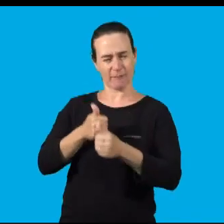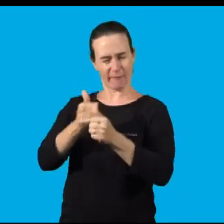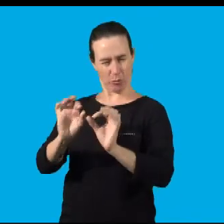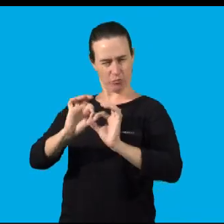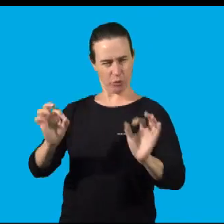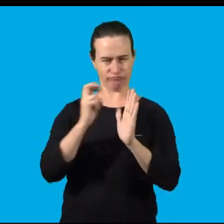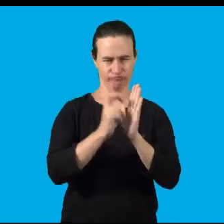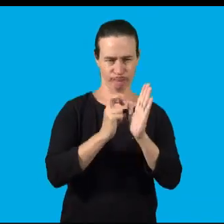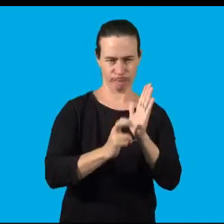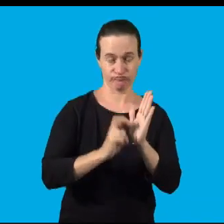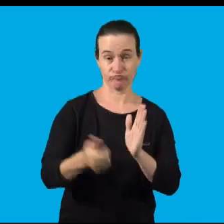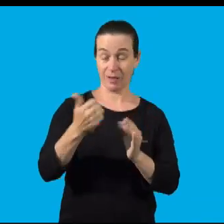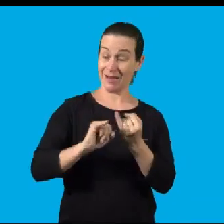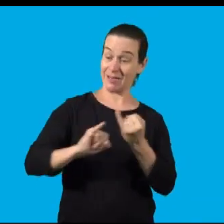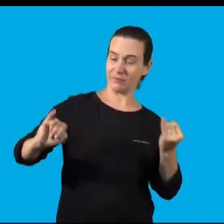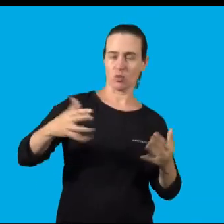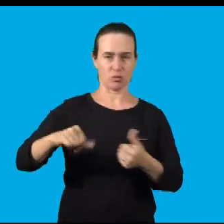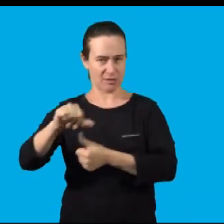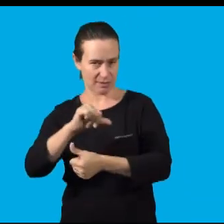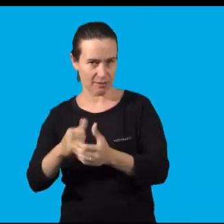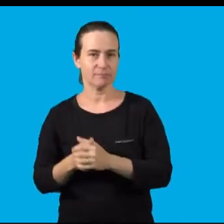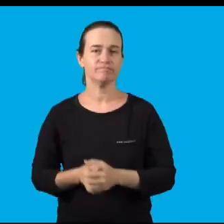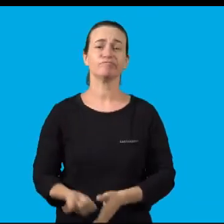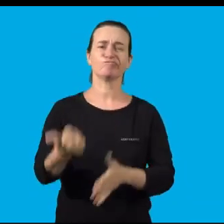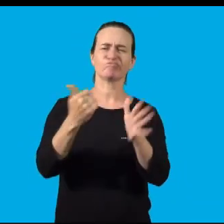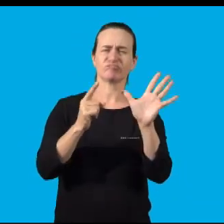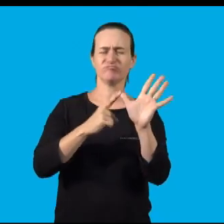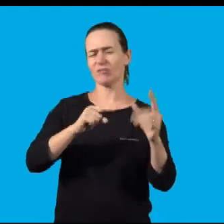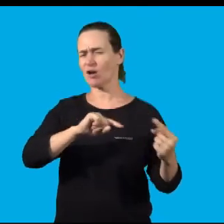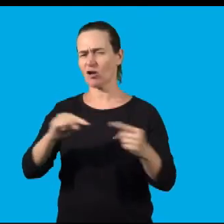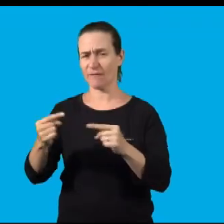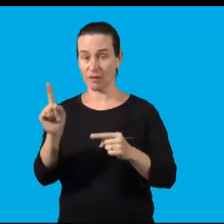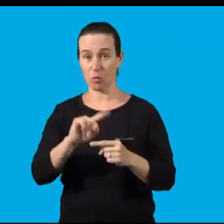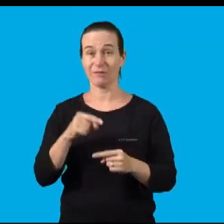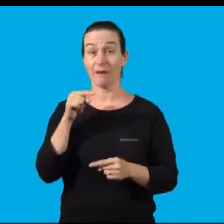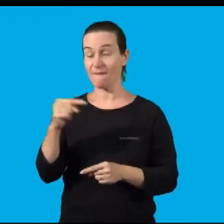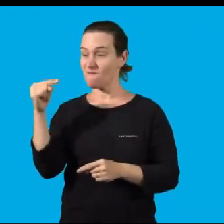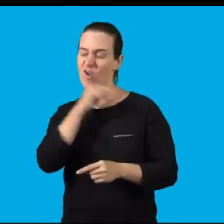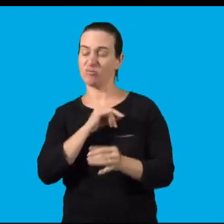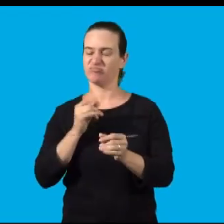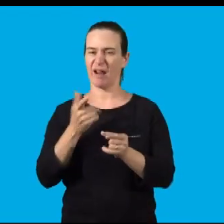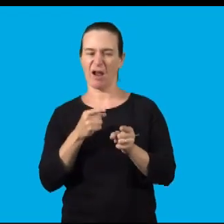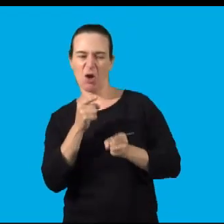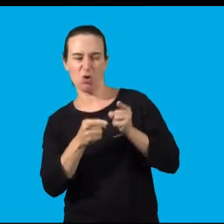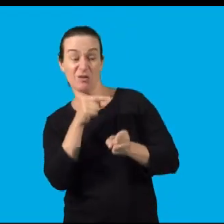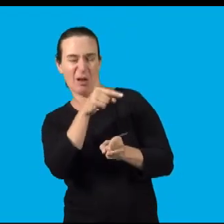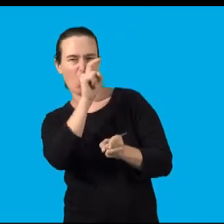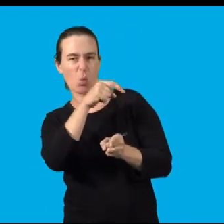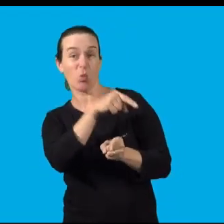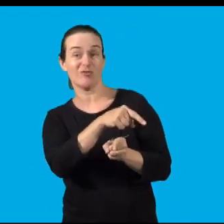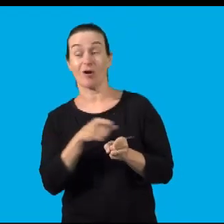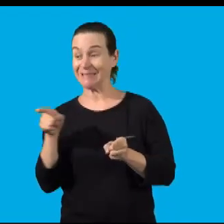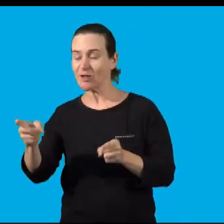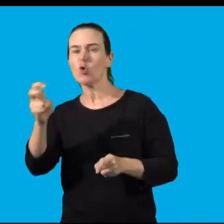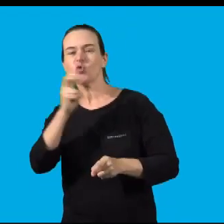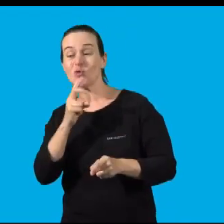society. The major conflict in the crucible: the false accusations of witchcraft and how it is used as a vehicle